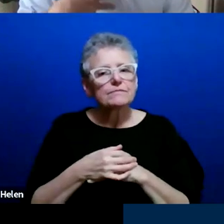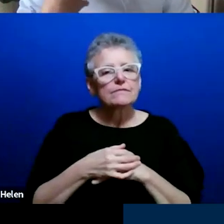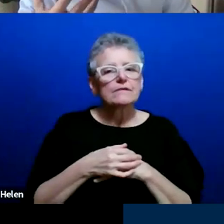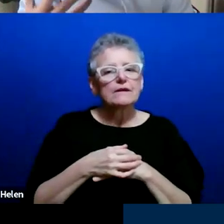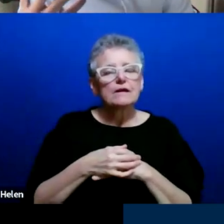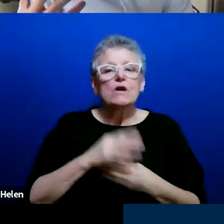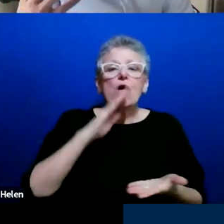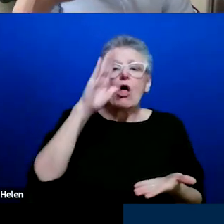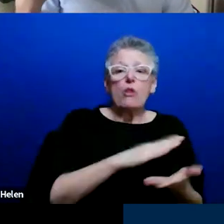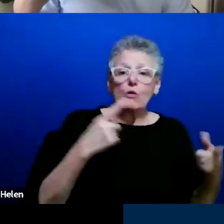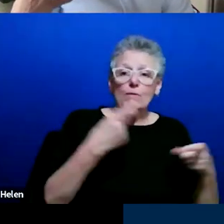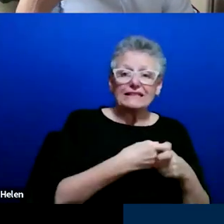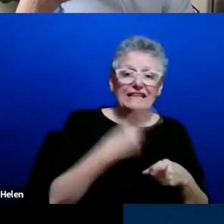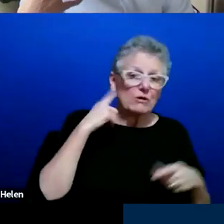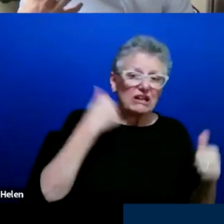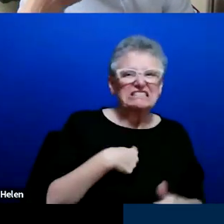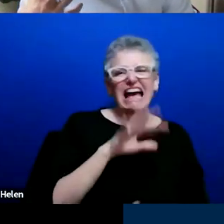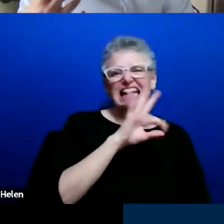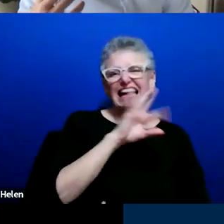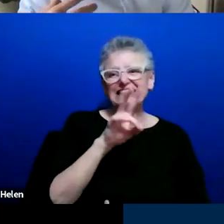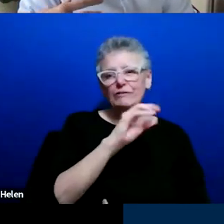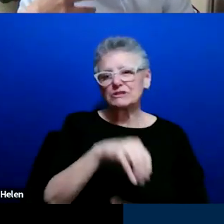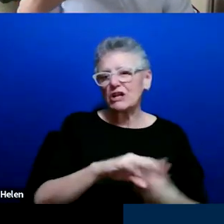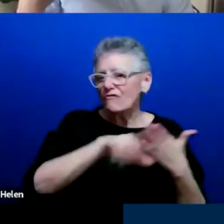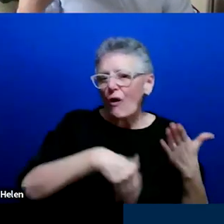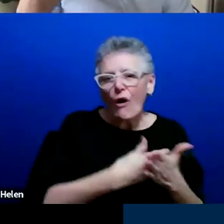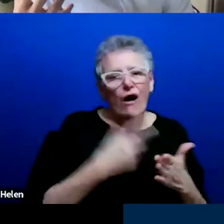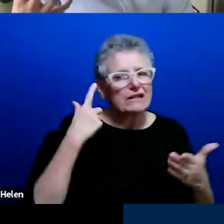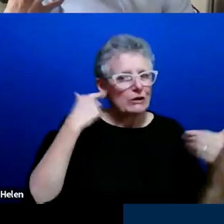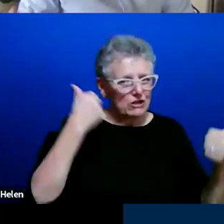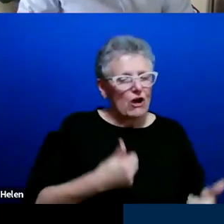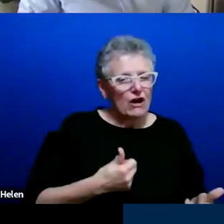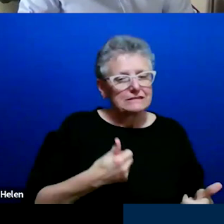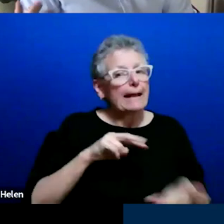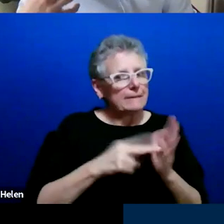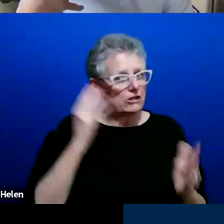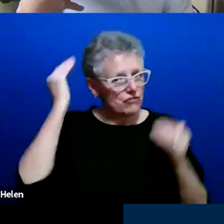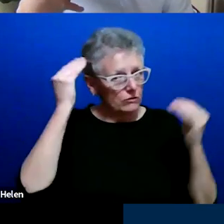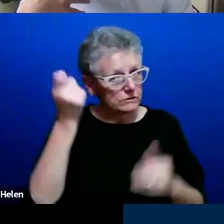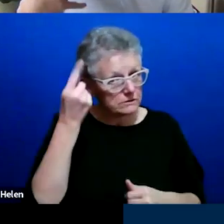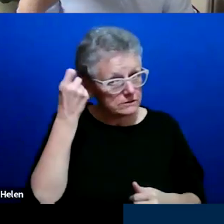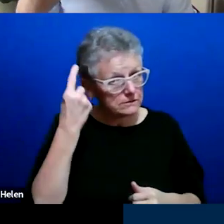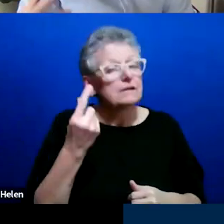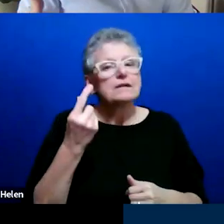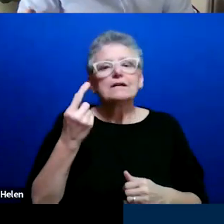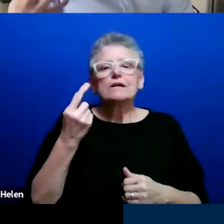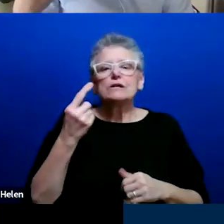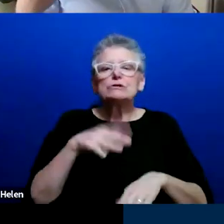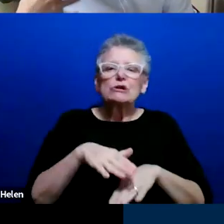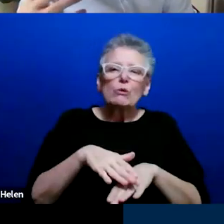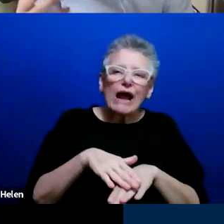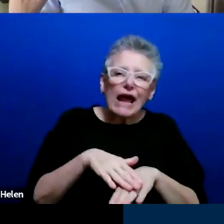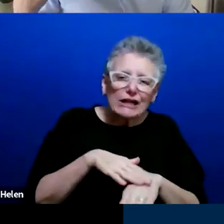this is low complexity hearing loss is about 97% of all hearing loss. I'm talking about adults here. And you're talking about